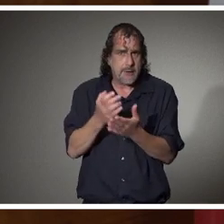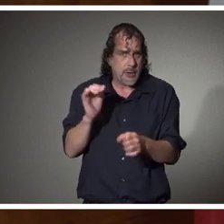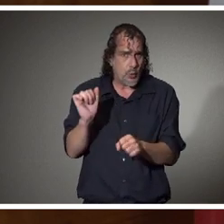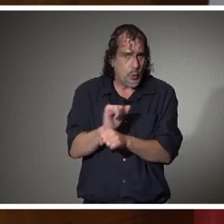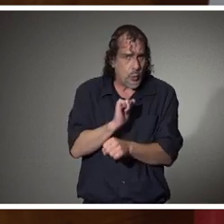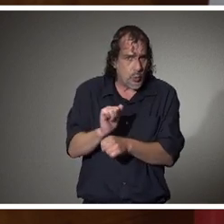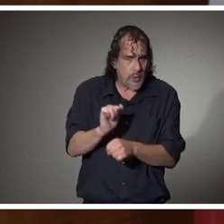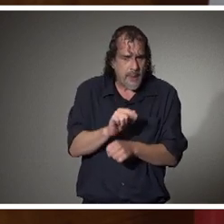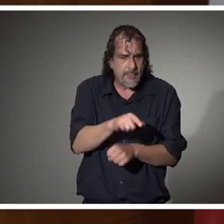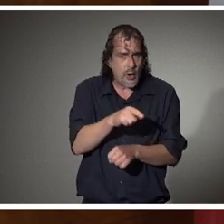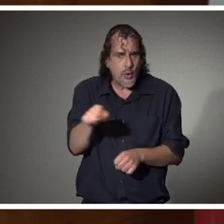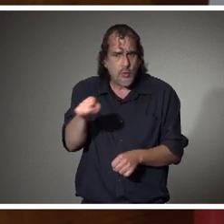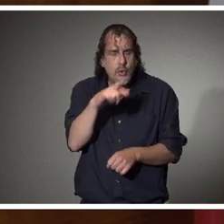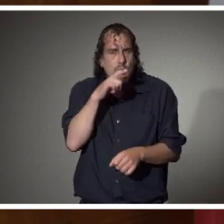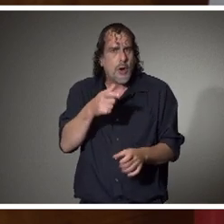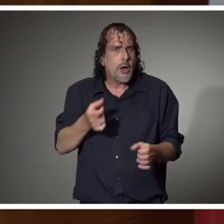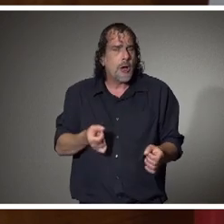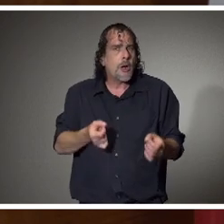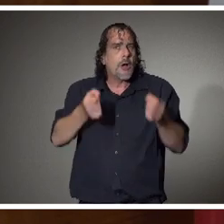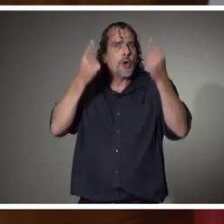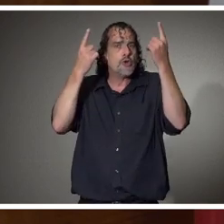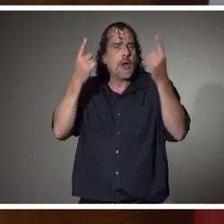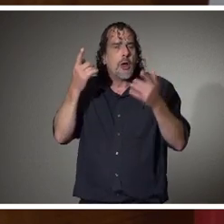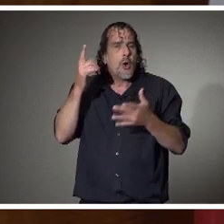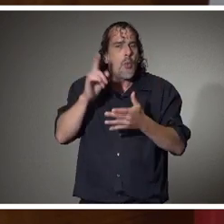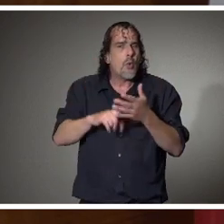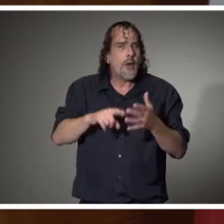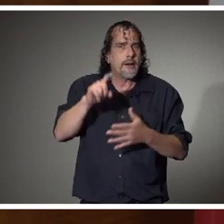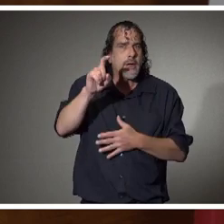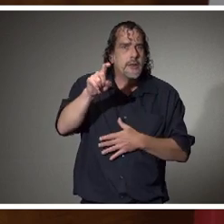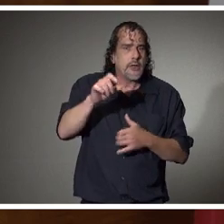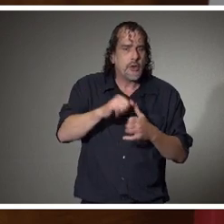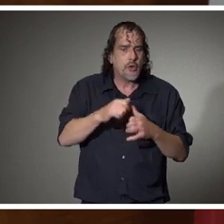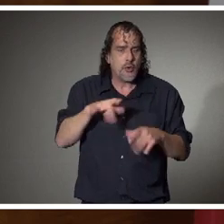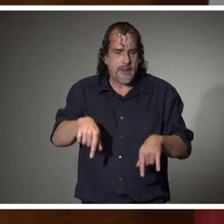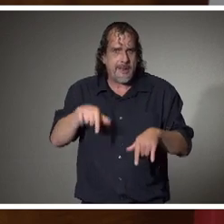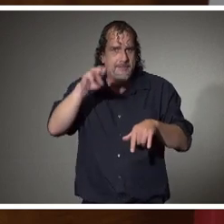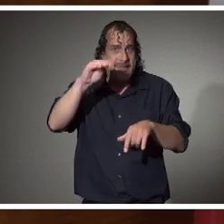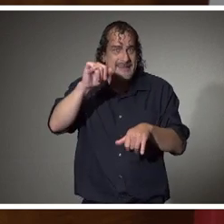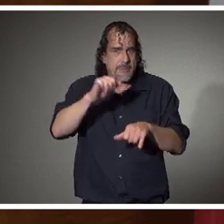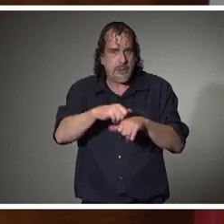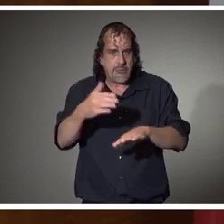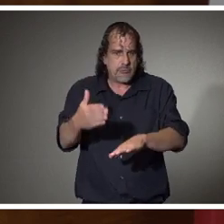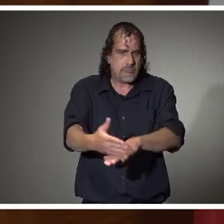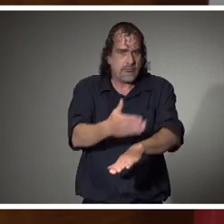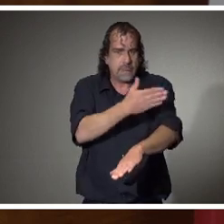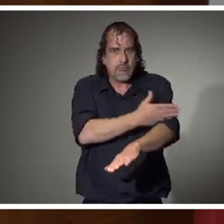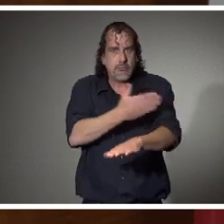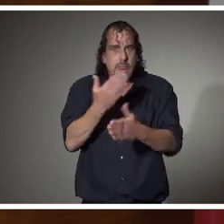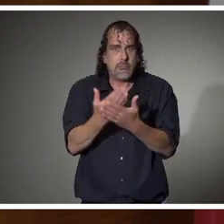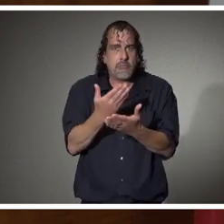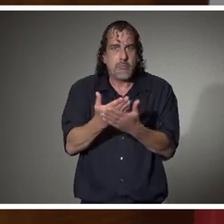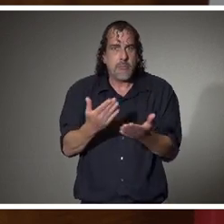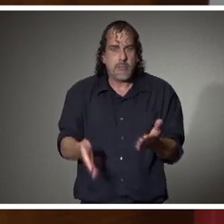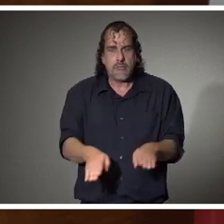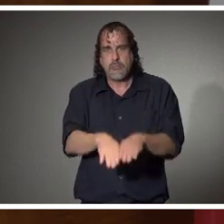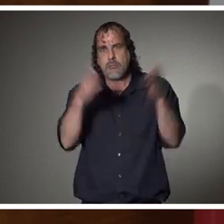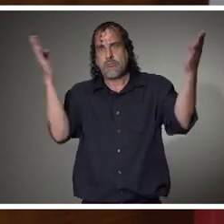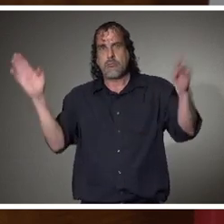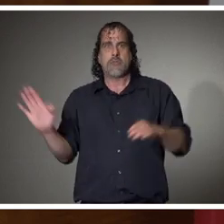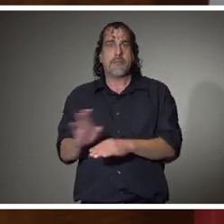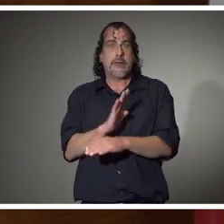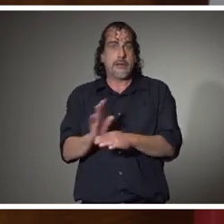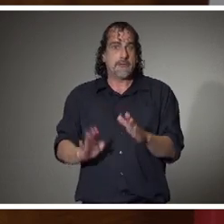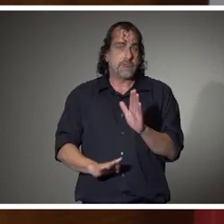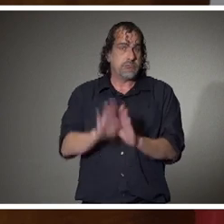who understand the things that need to be done to get Mississippi's economy back open as soon as possible. And we're going to